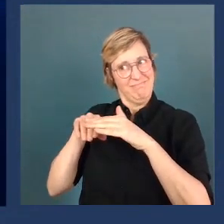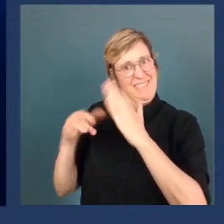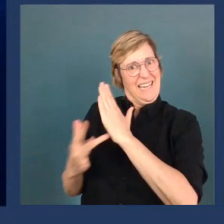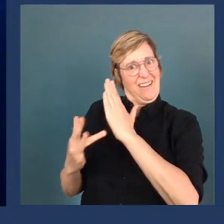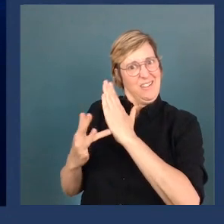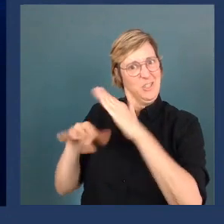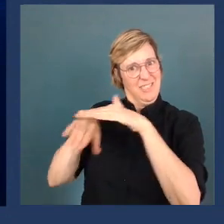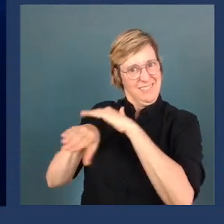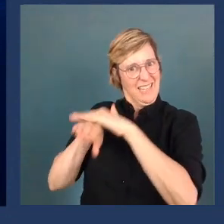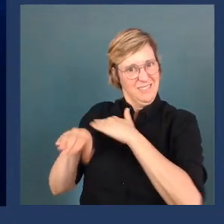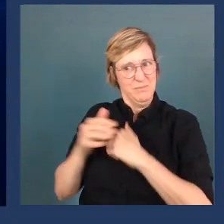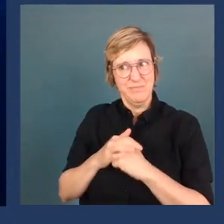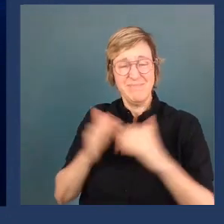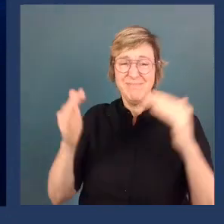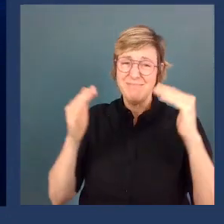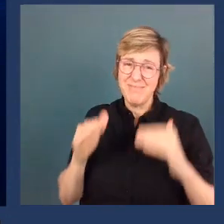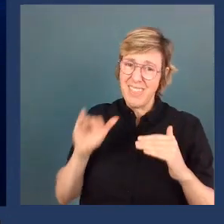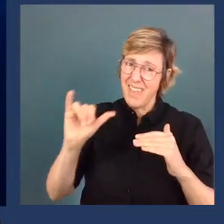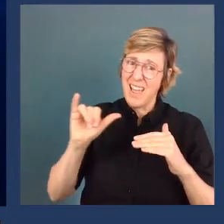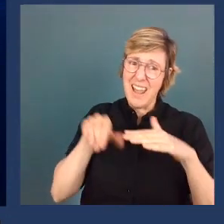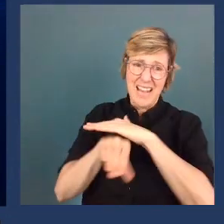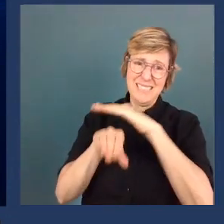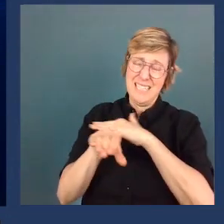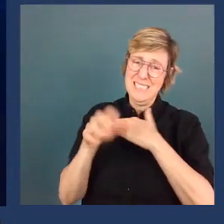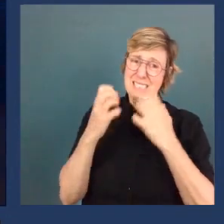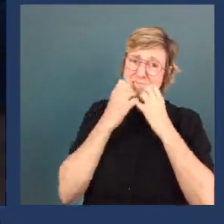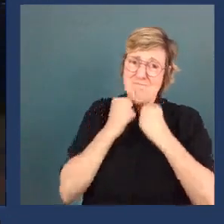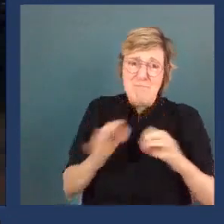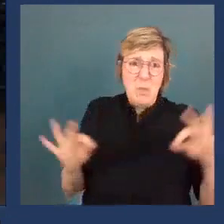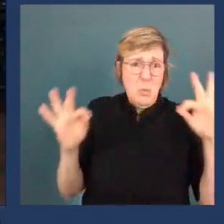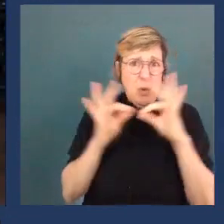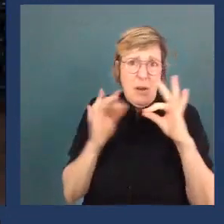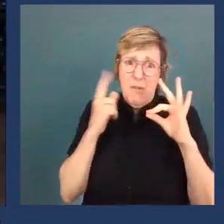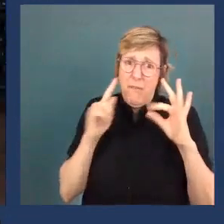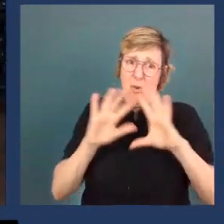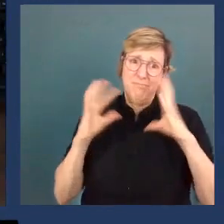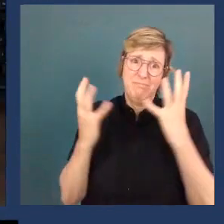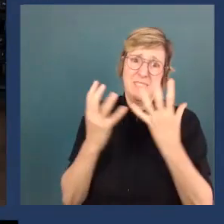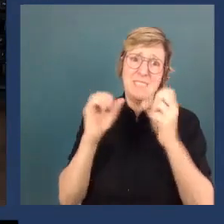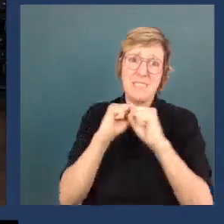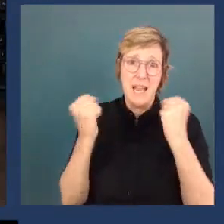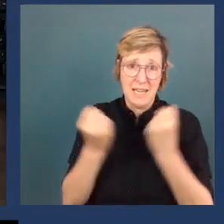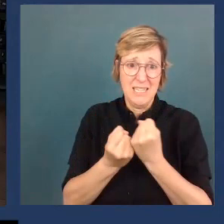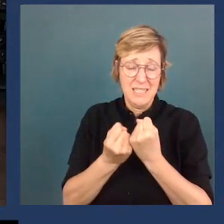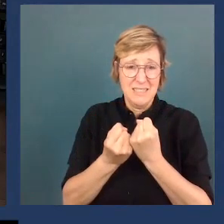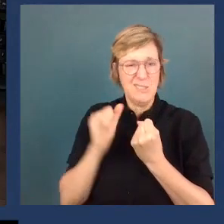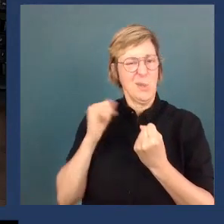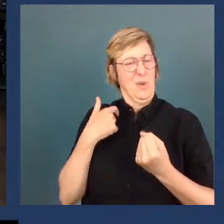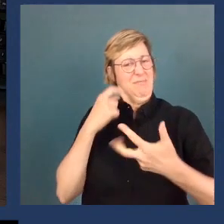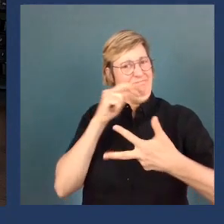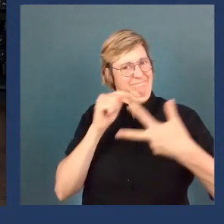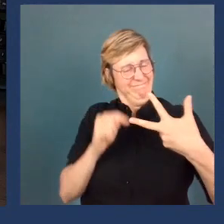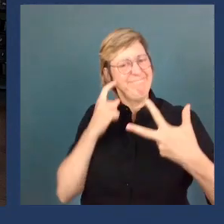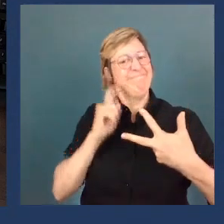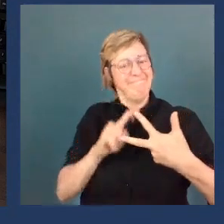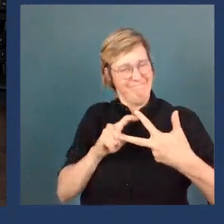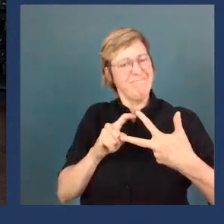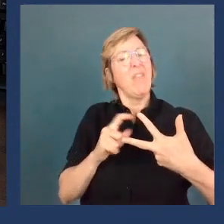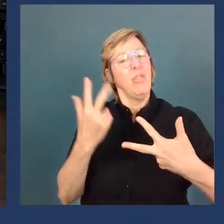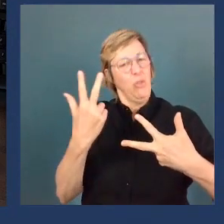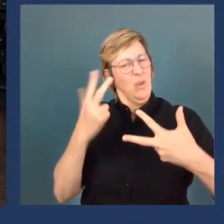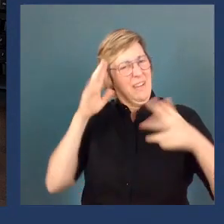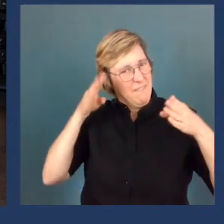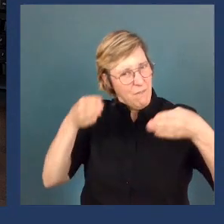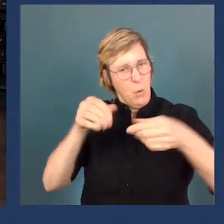is critical to so many parts of society. It was from those truths that we identified 3 focus areas for the